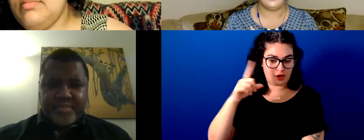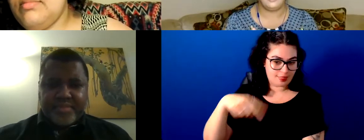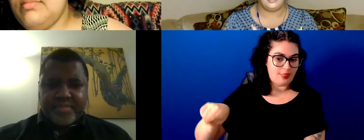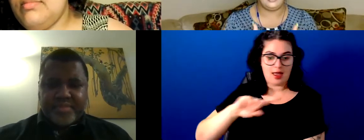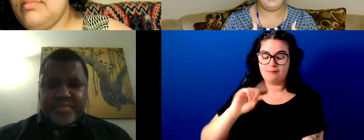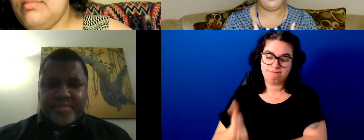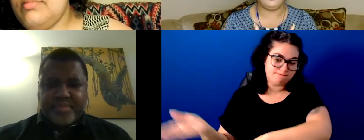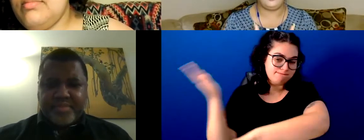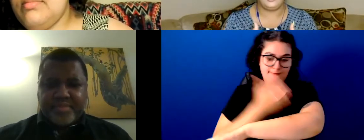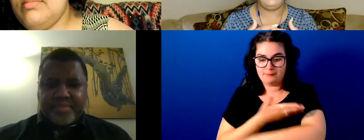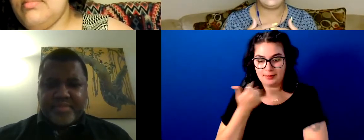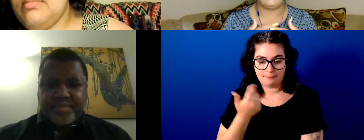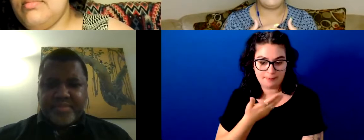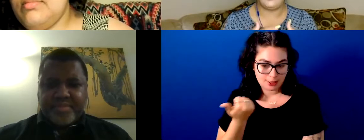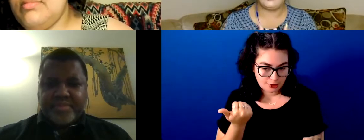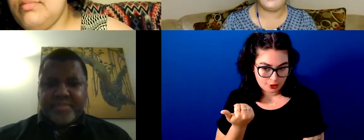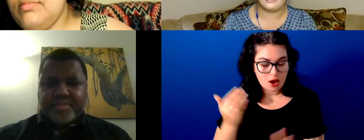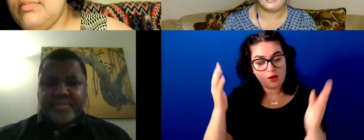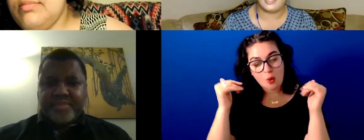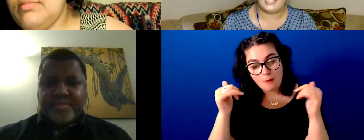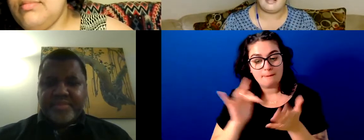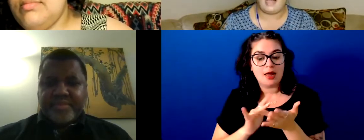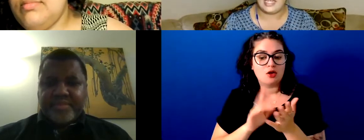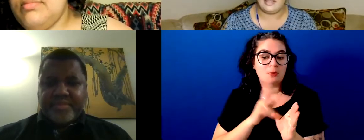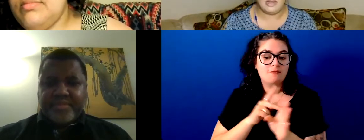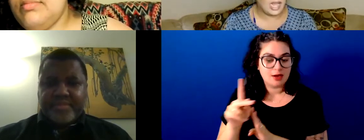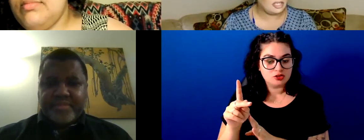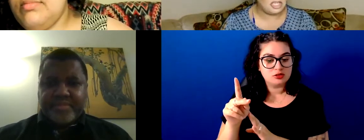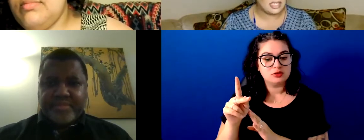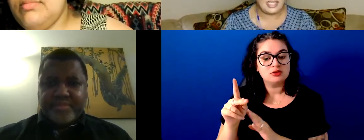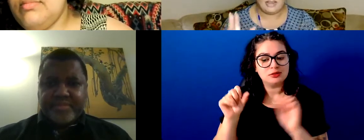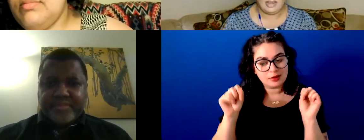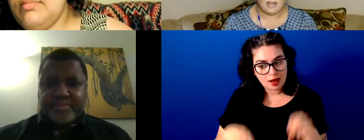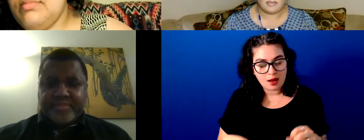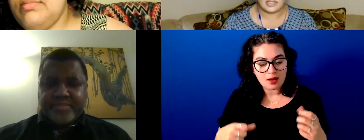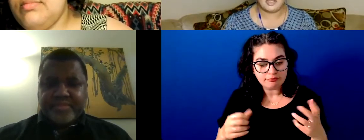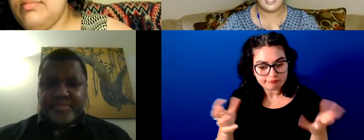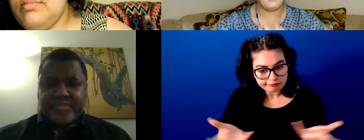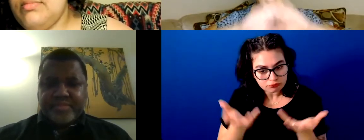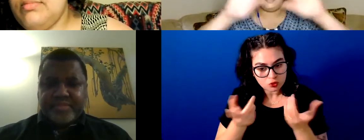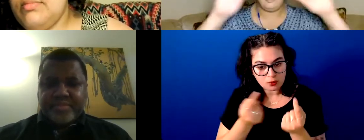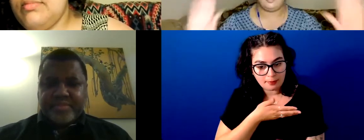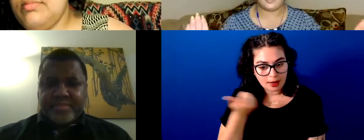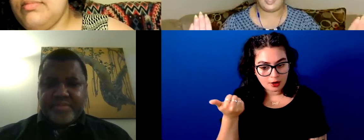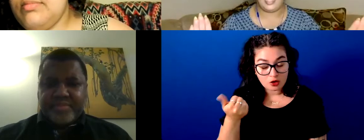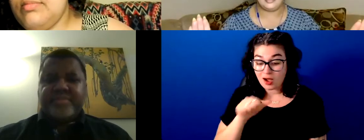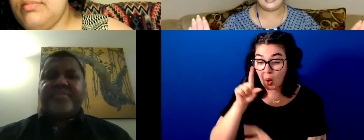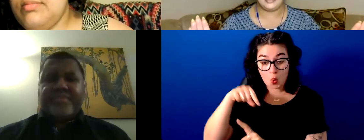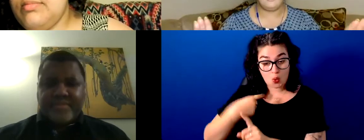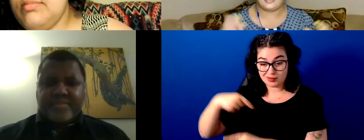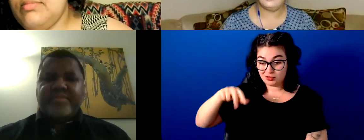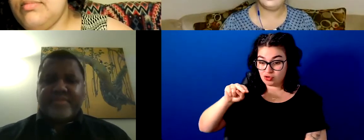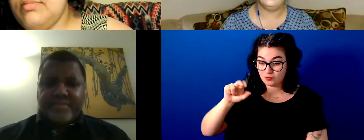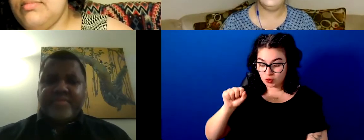so, and hope that our medical professionals will get their act together, not just here in Nova Scotia, but I mean worldwide, when it